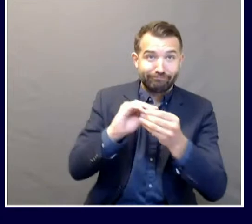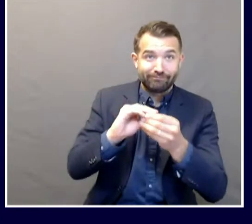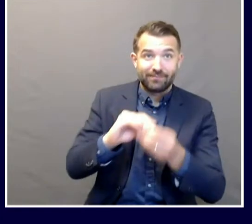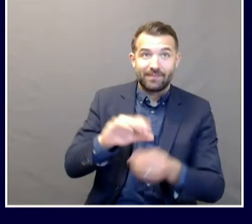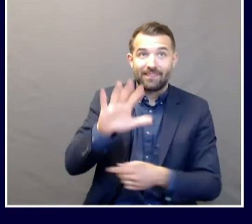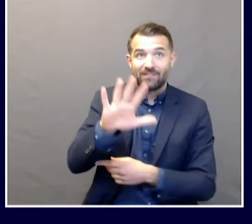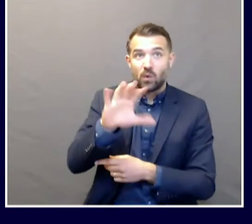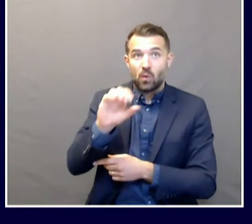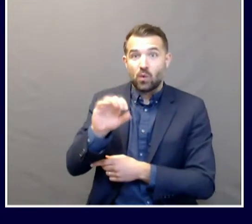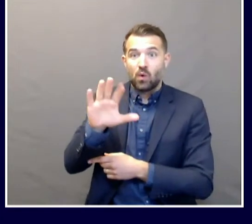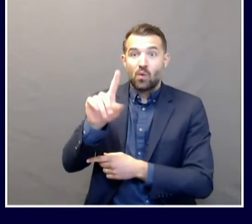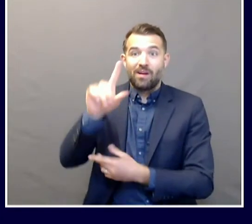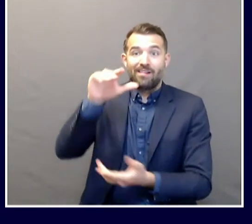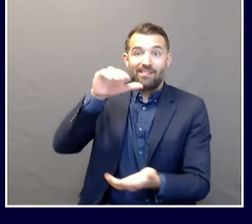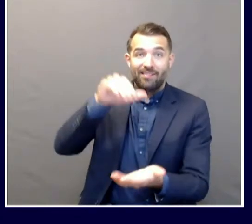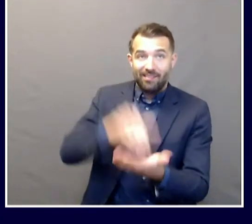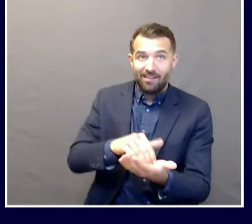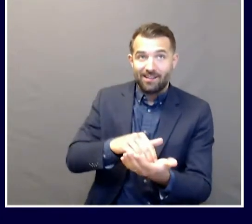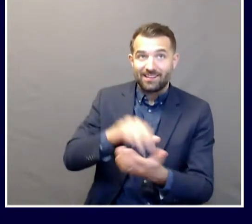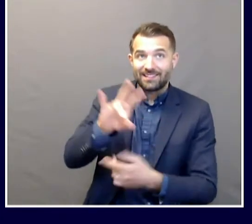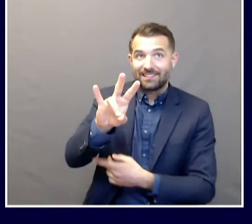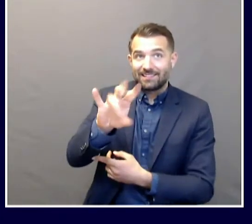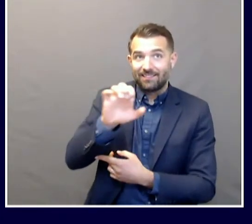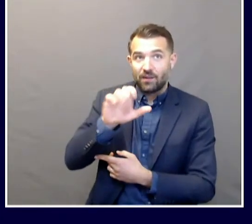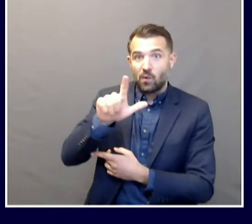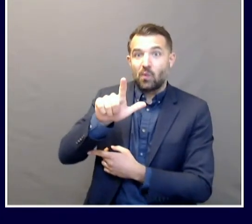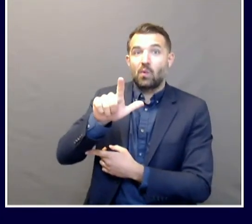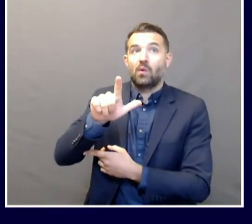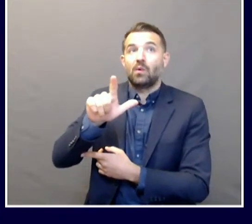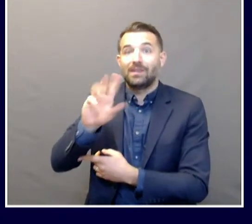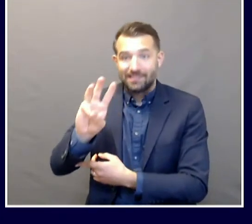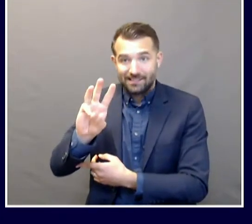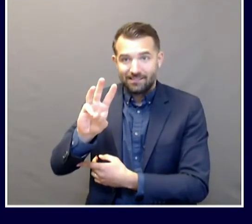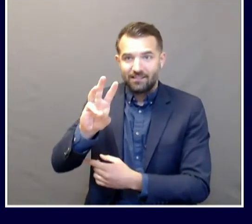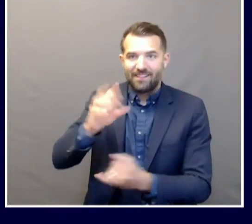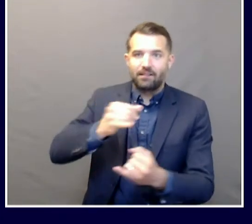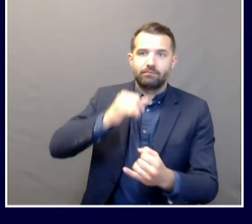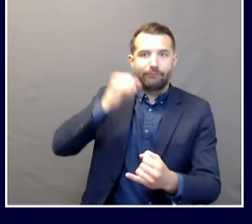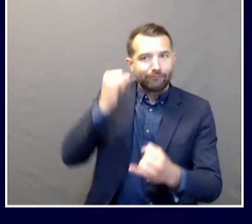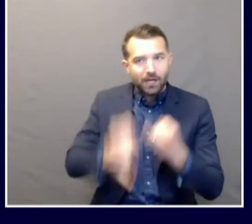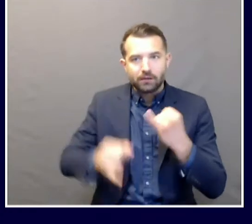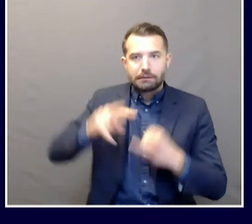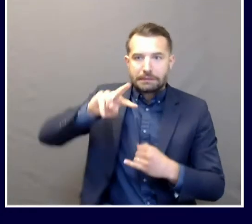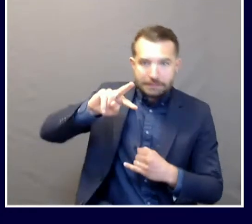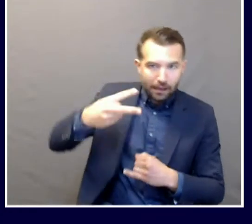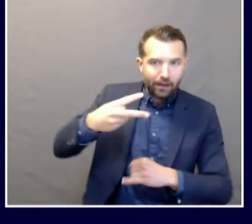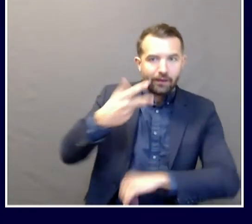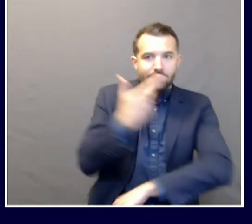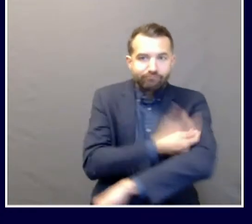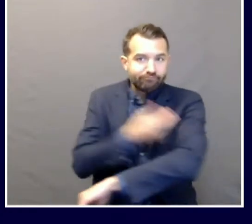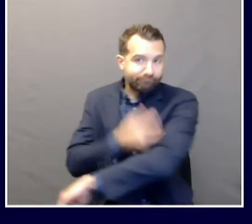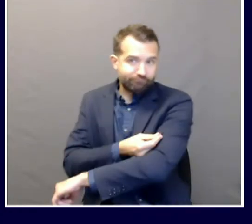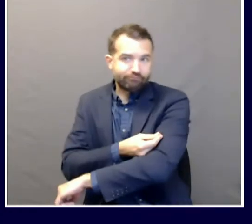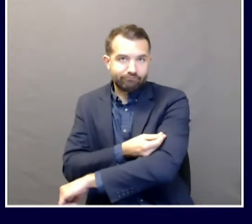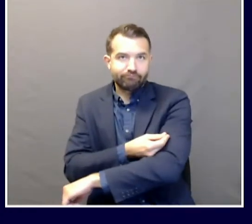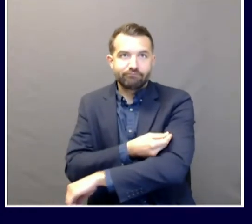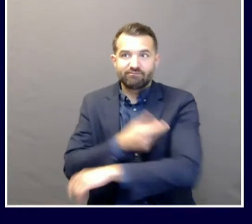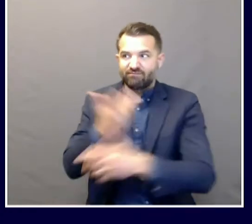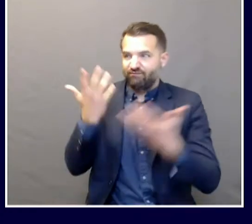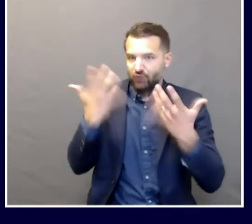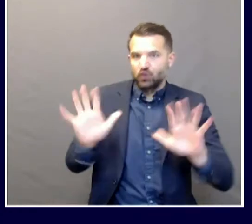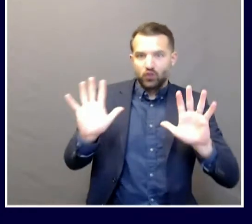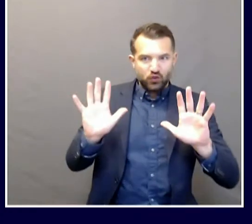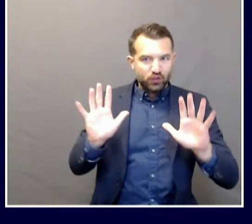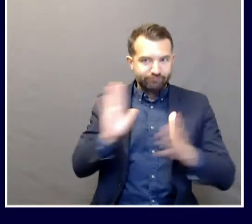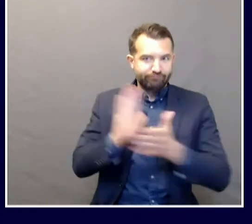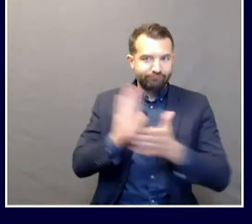501,726 final doses of COVID-19 vaccine had been administered. To put some of those numbers in perspective, what that